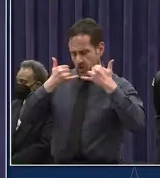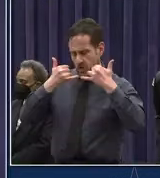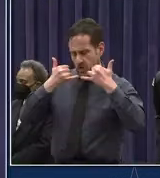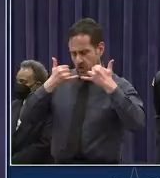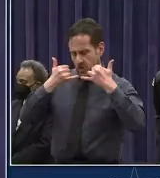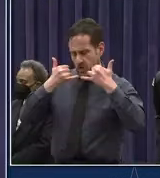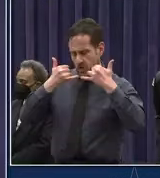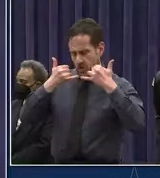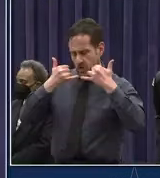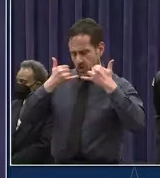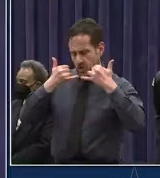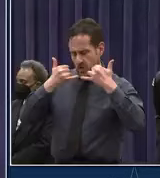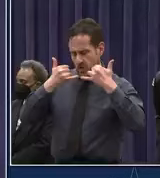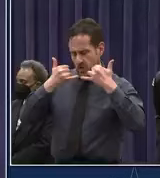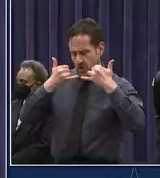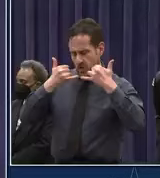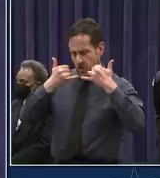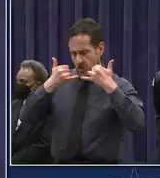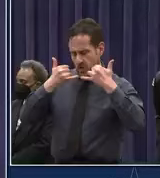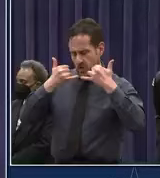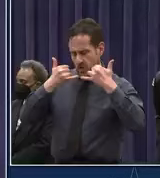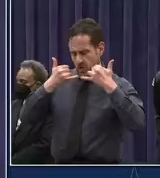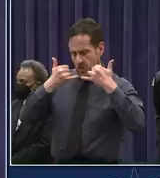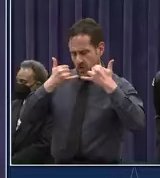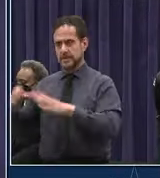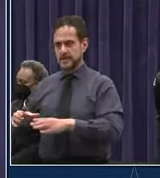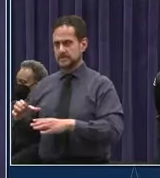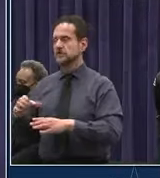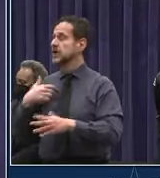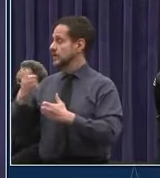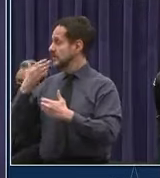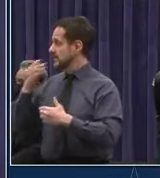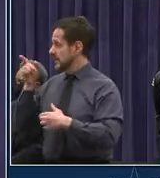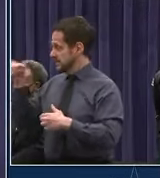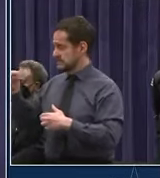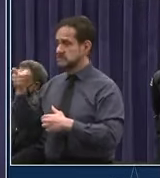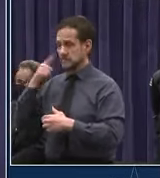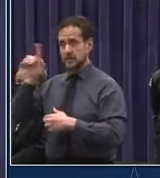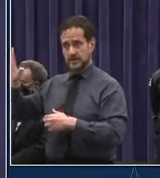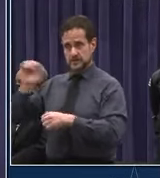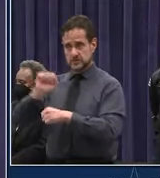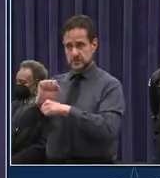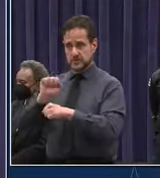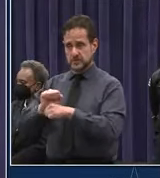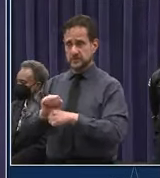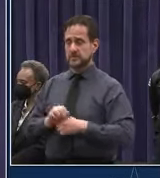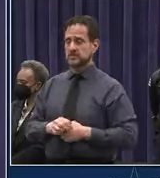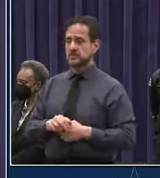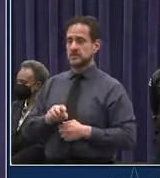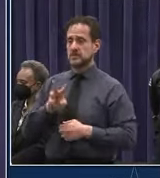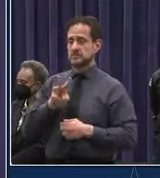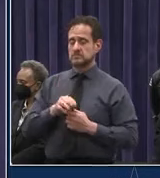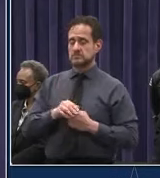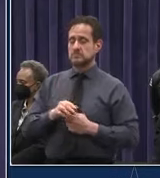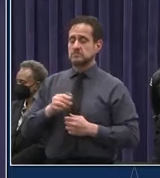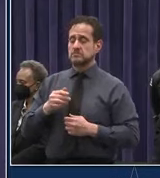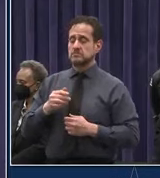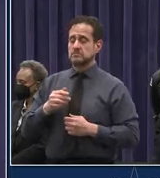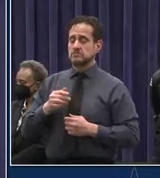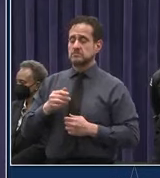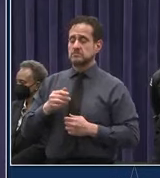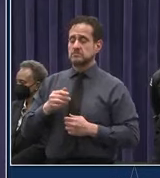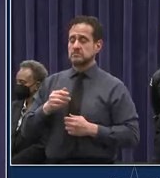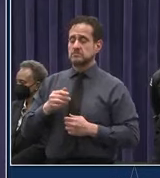over a dozen with 10th District Commander Will Bentoncourt, who I want to thank very much for his work. I've been on calls with the